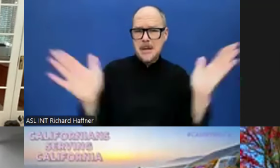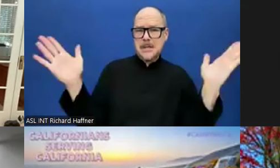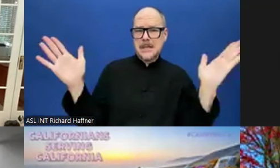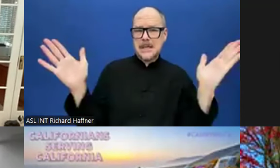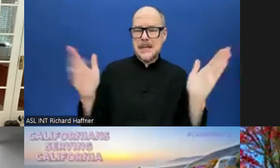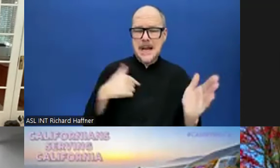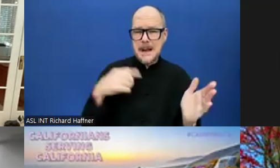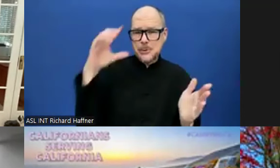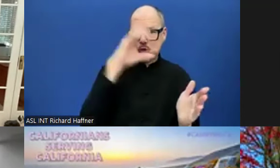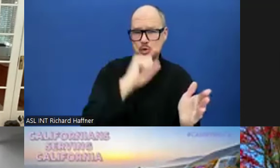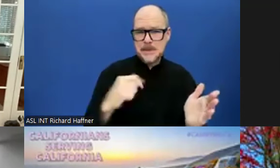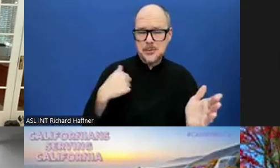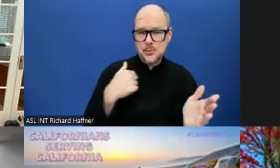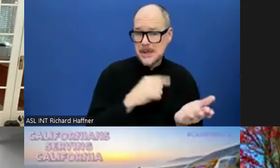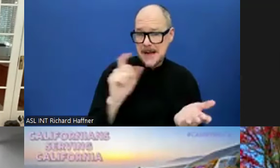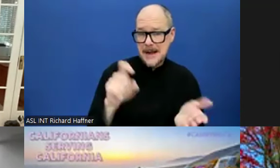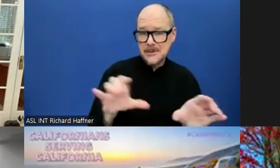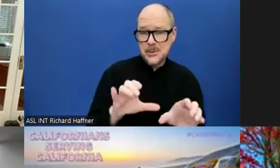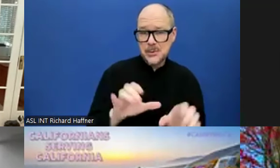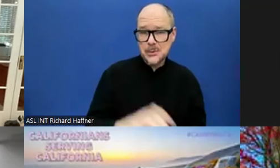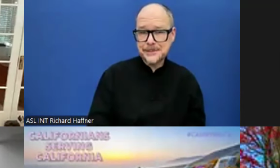assuming we would have to do?